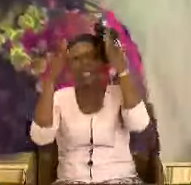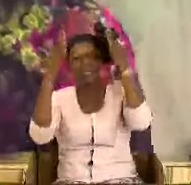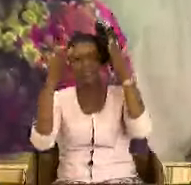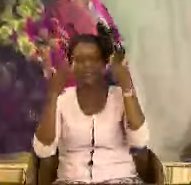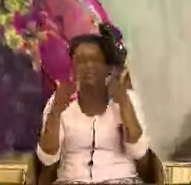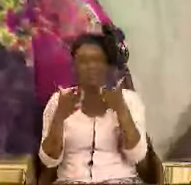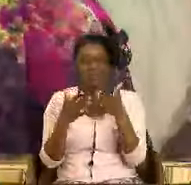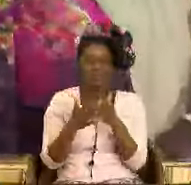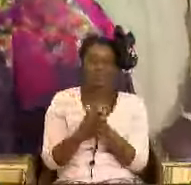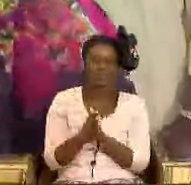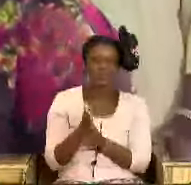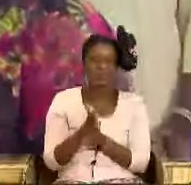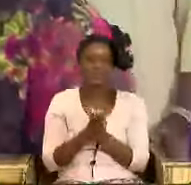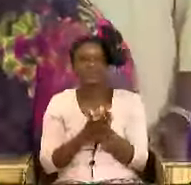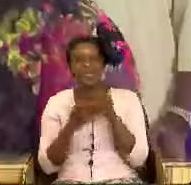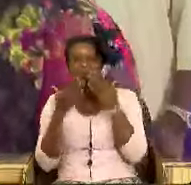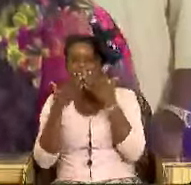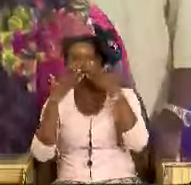say